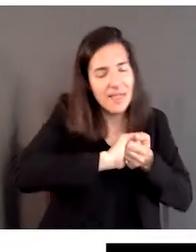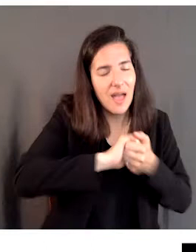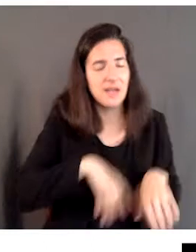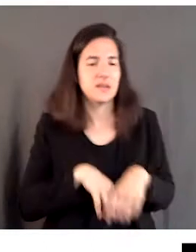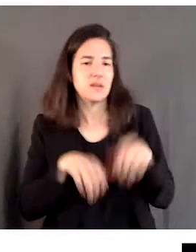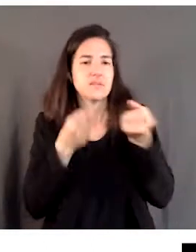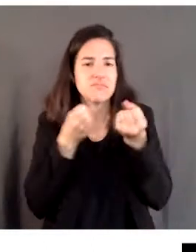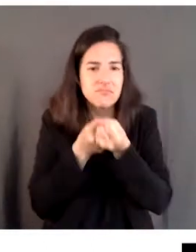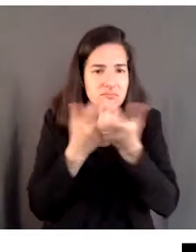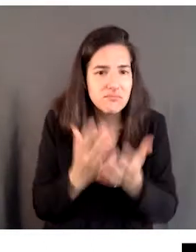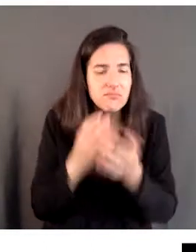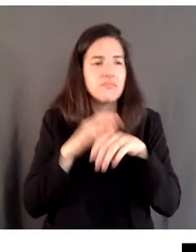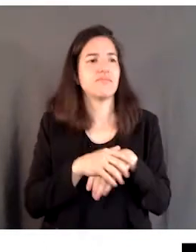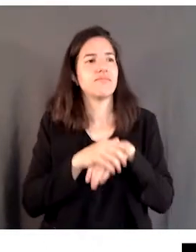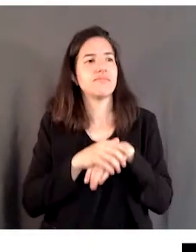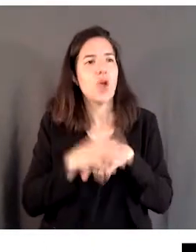want to say it,